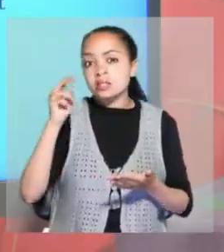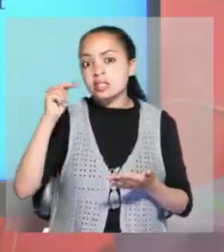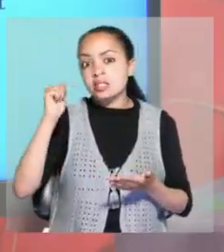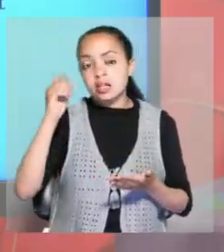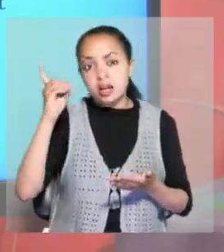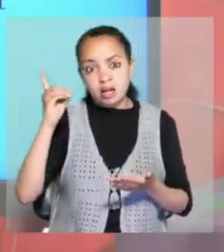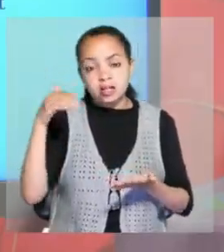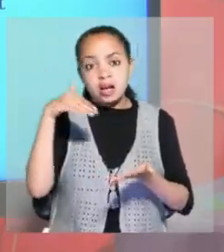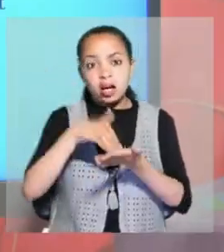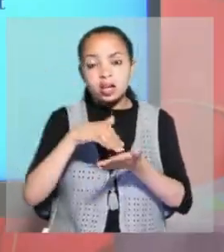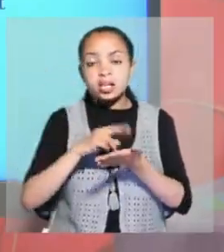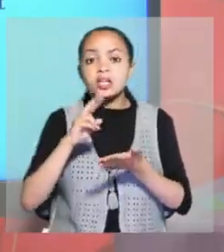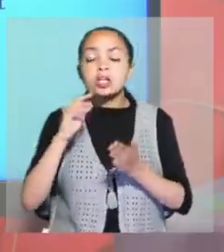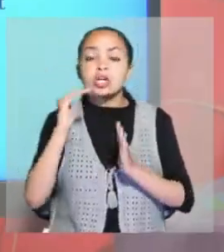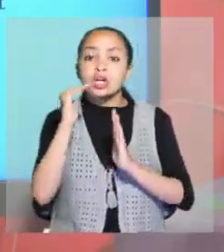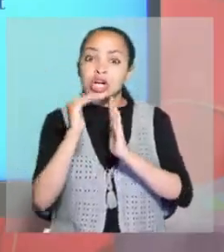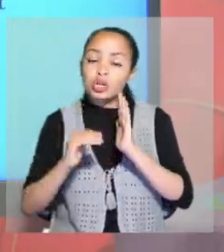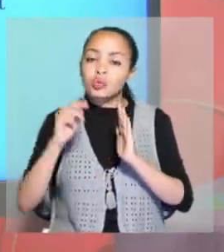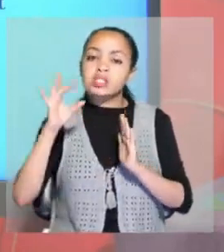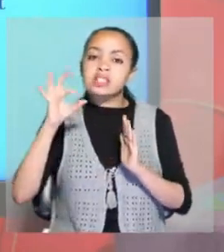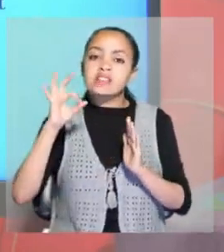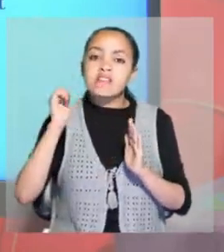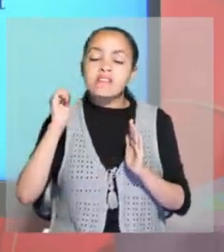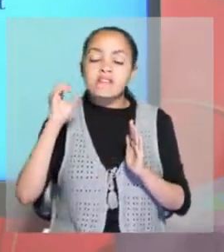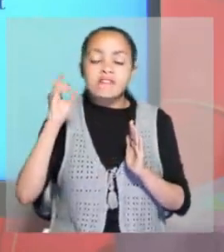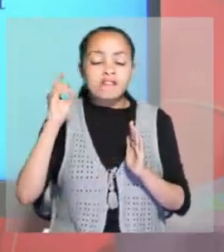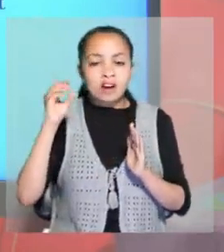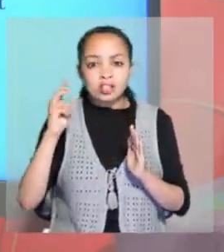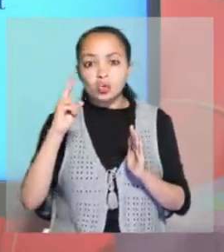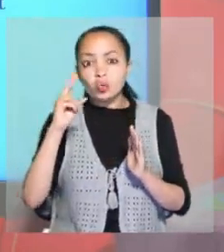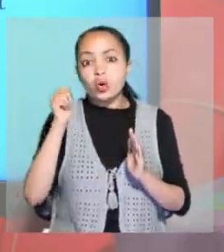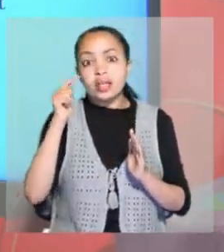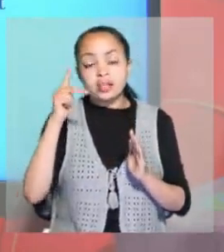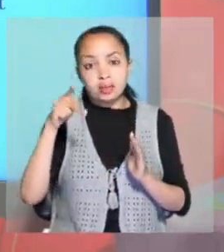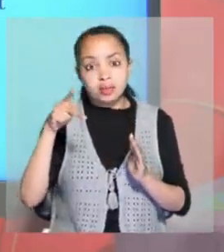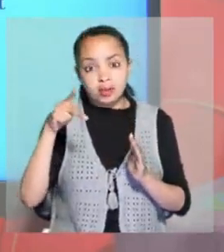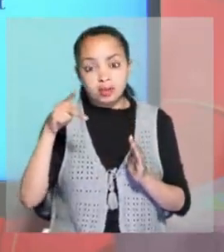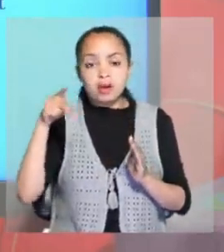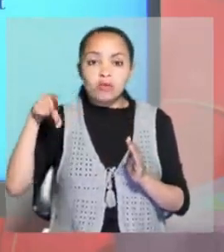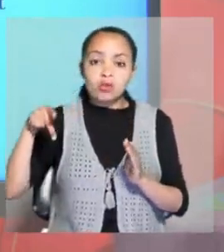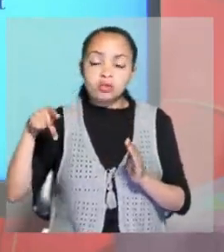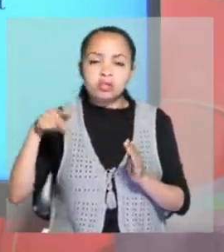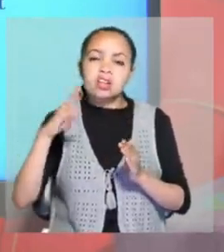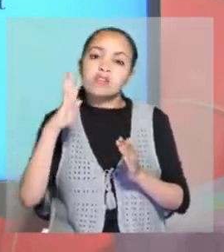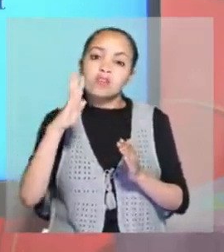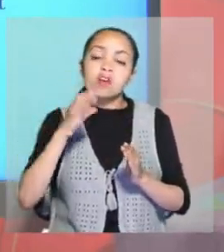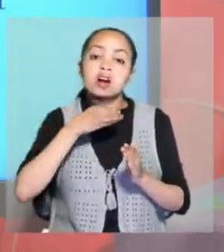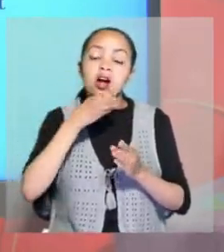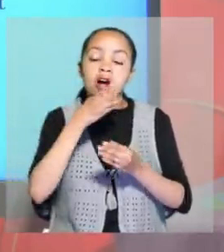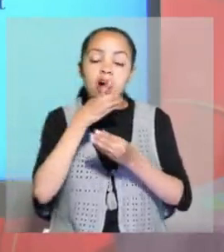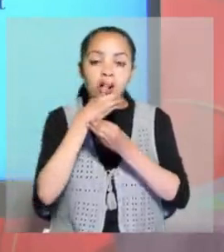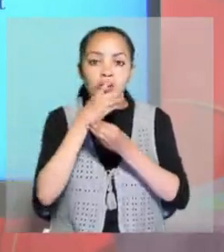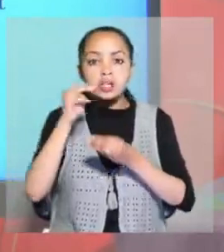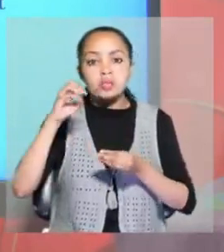again 2 reduced fat, 2 ATP by substrate level phosphorylation, and 4 carbon dioxide